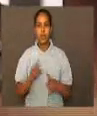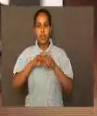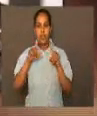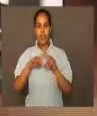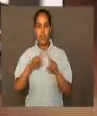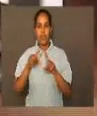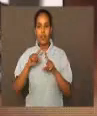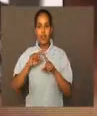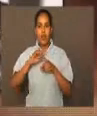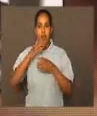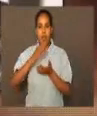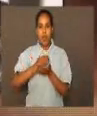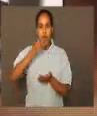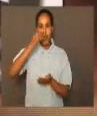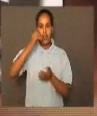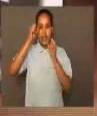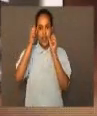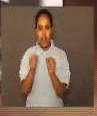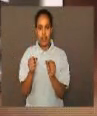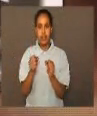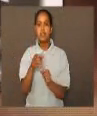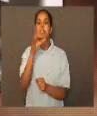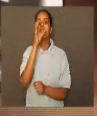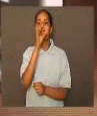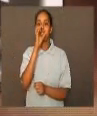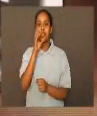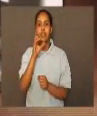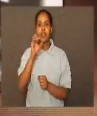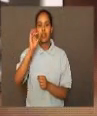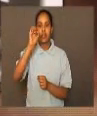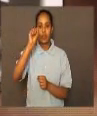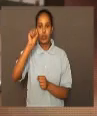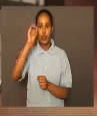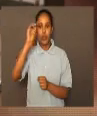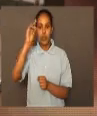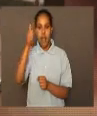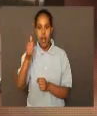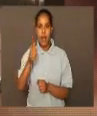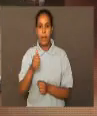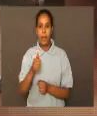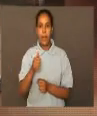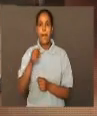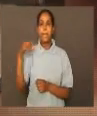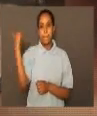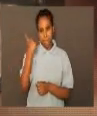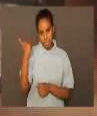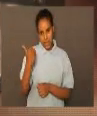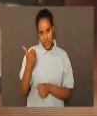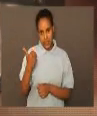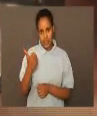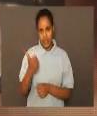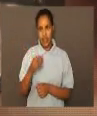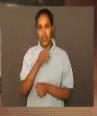Different bottled and canned drinks such as soda, beer,